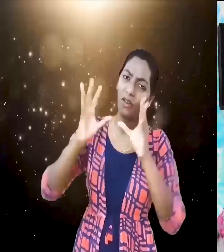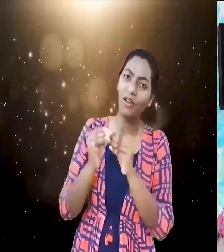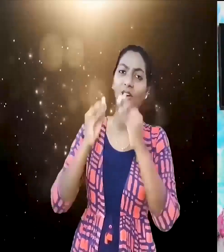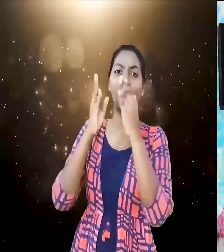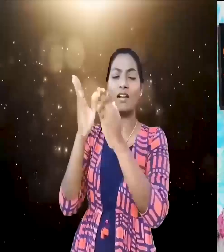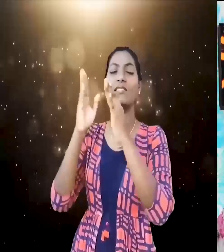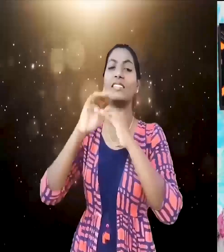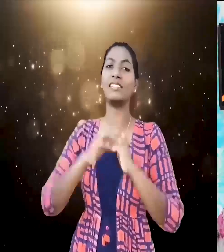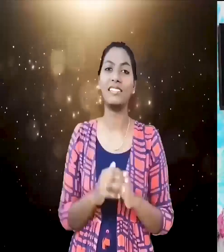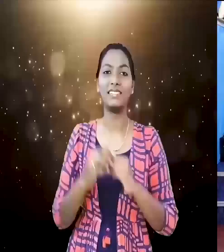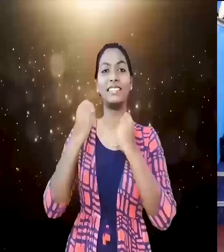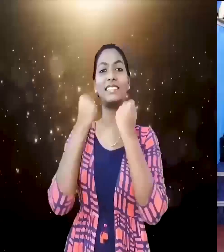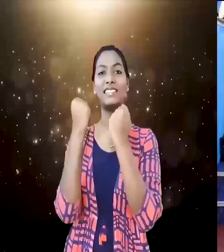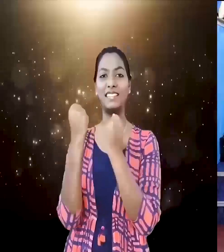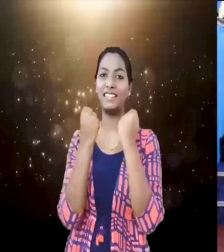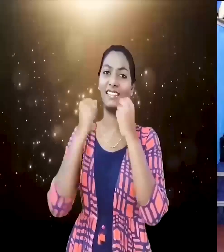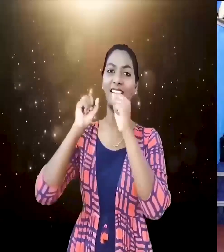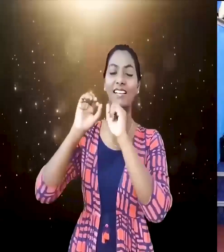you, what belongs to you,